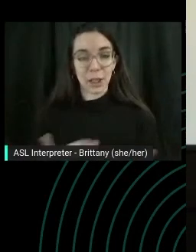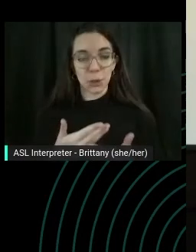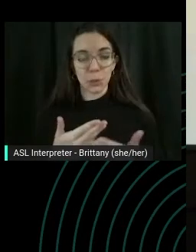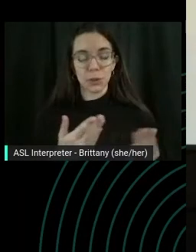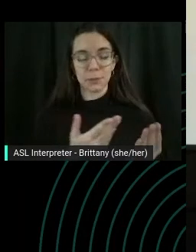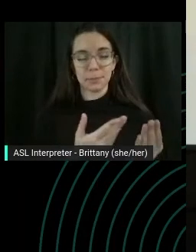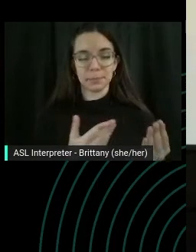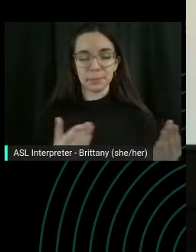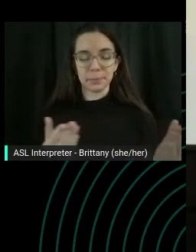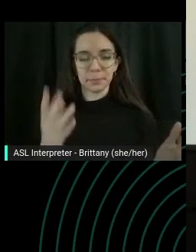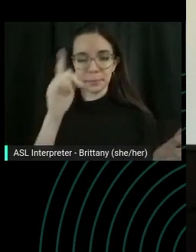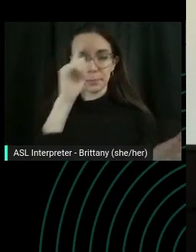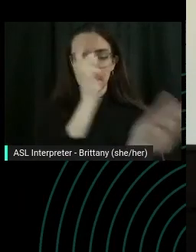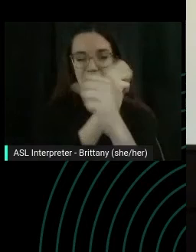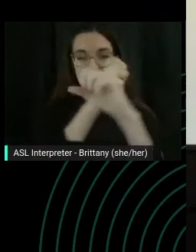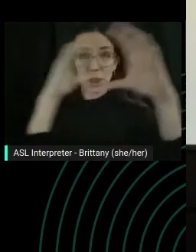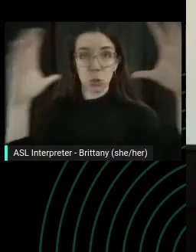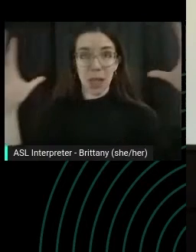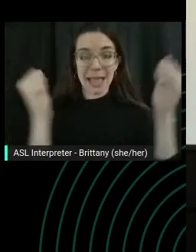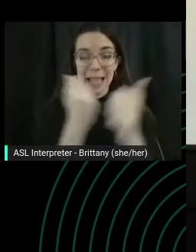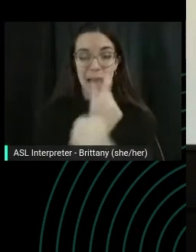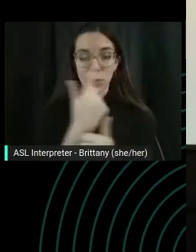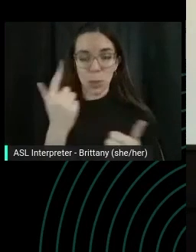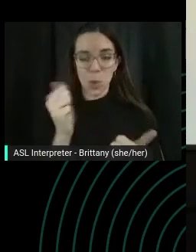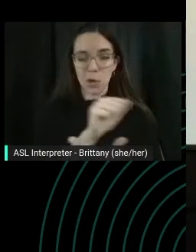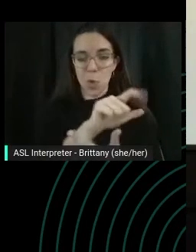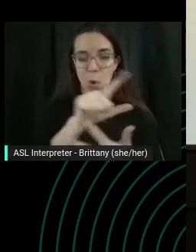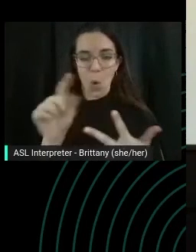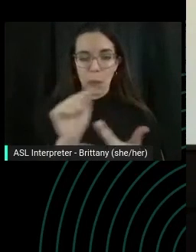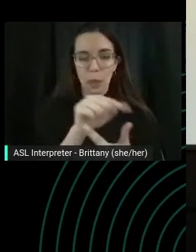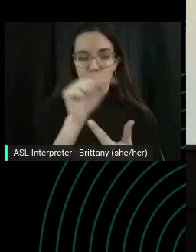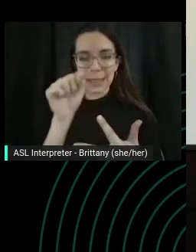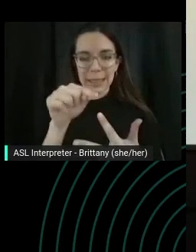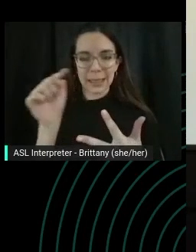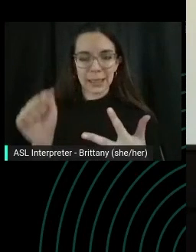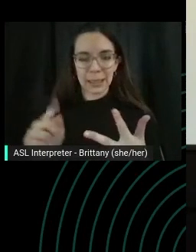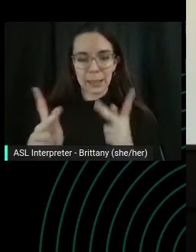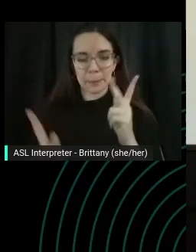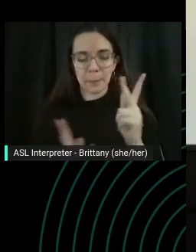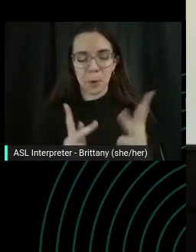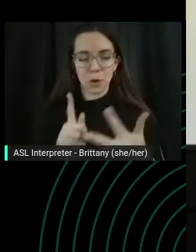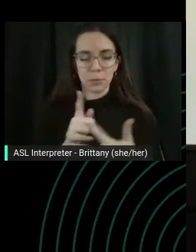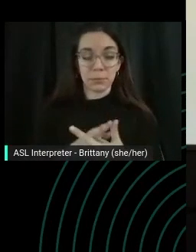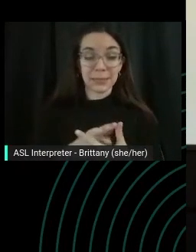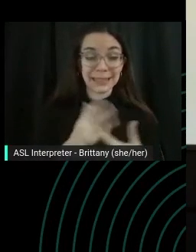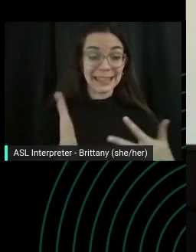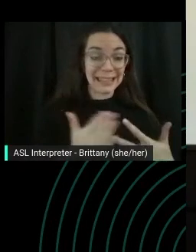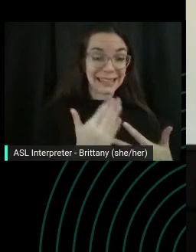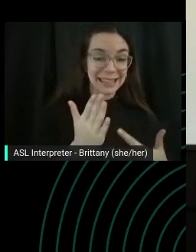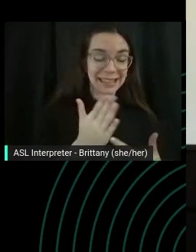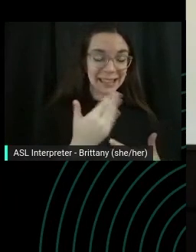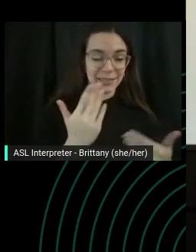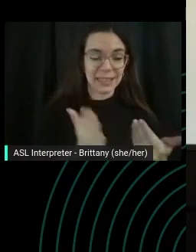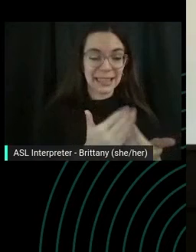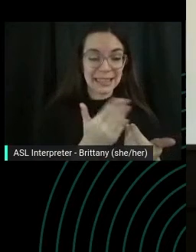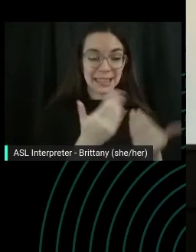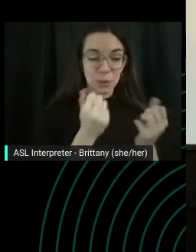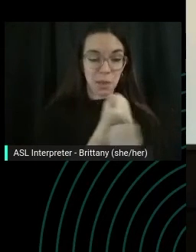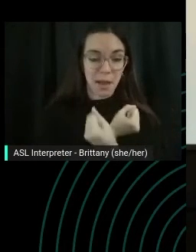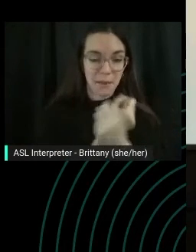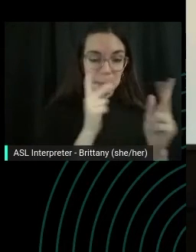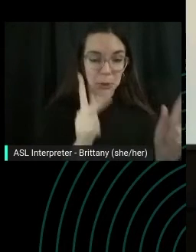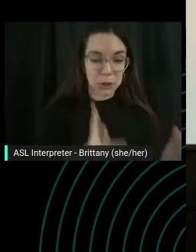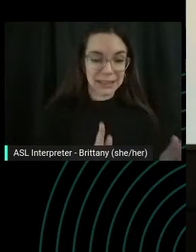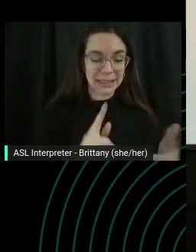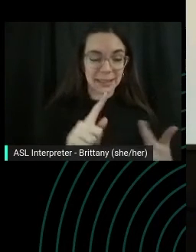everyone, bring up the image of the person or the being that you felt easy to love, bring in that image of